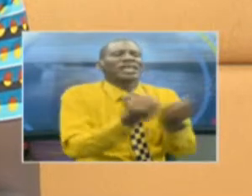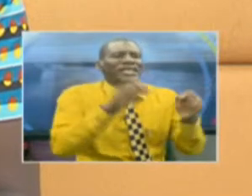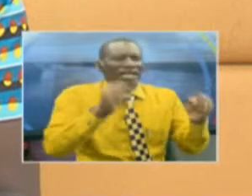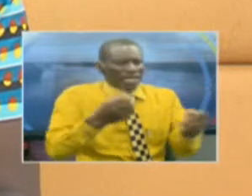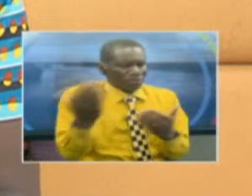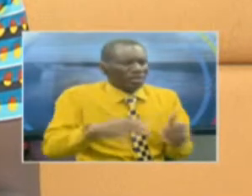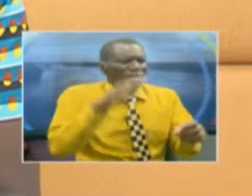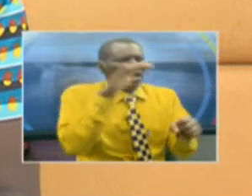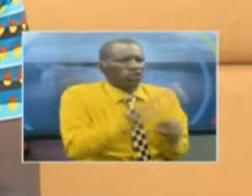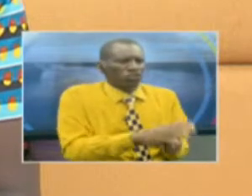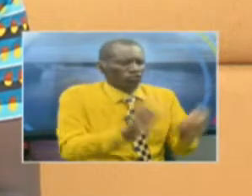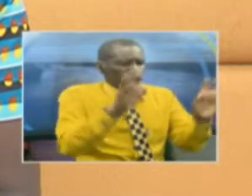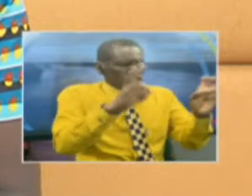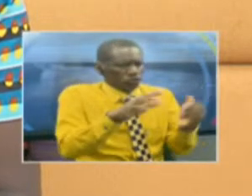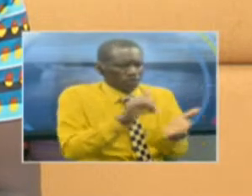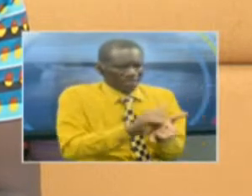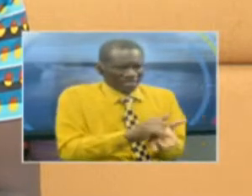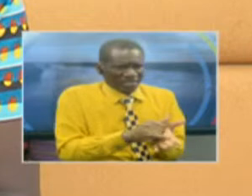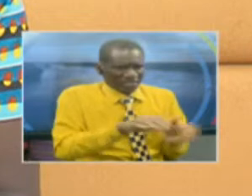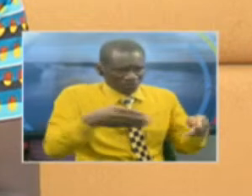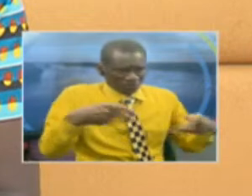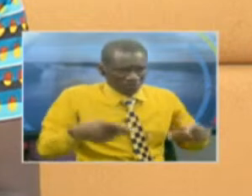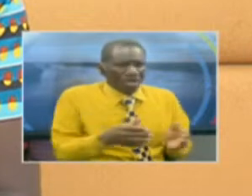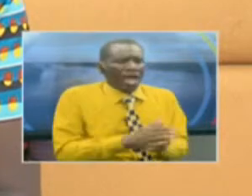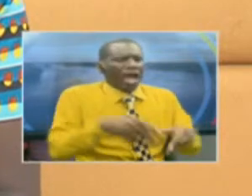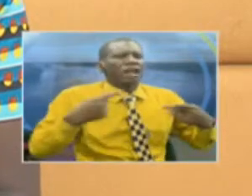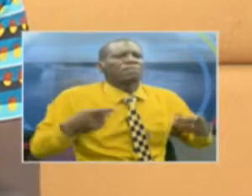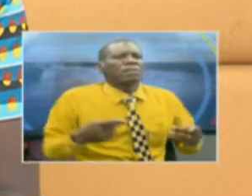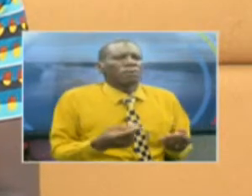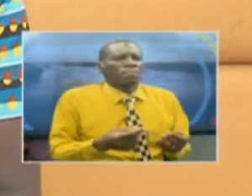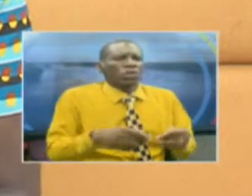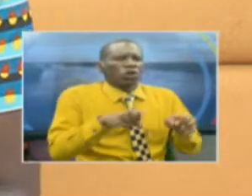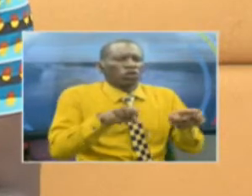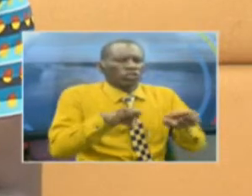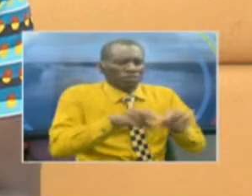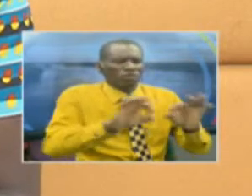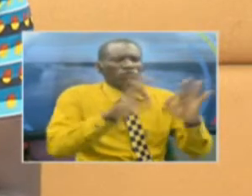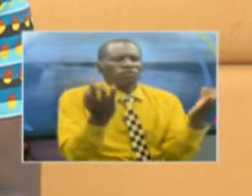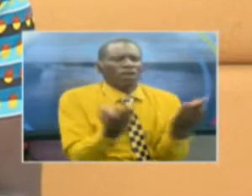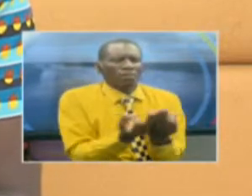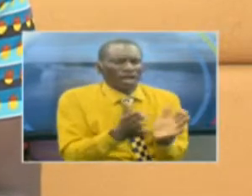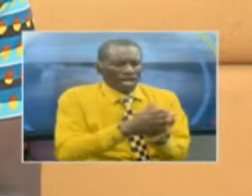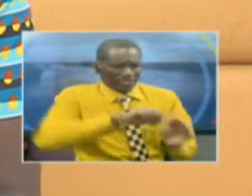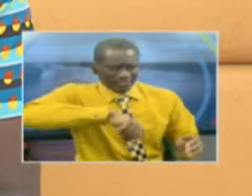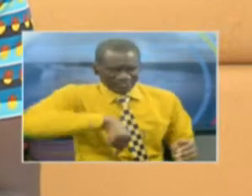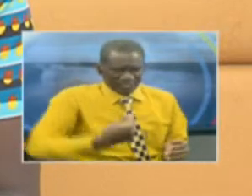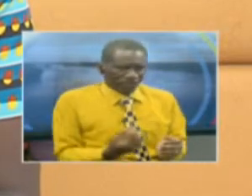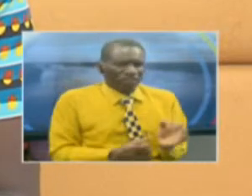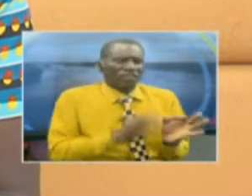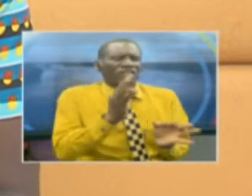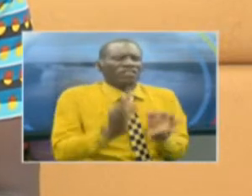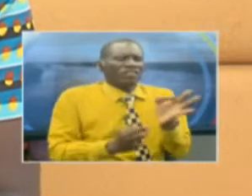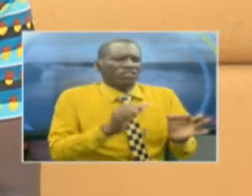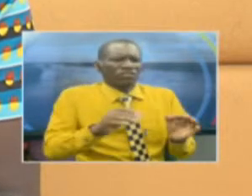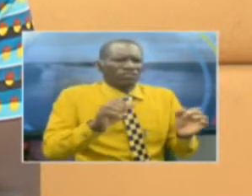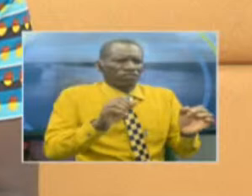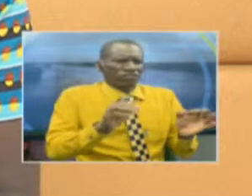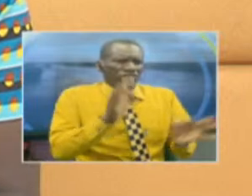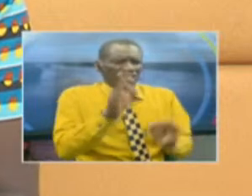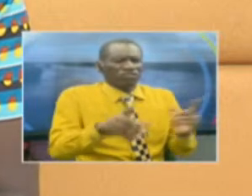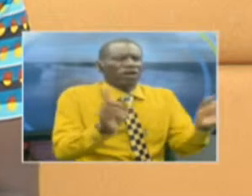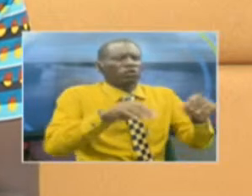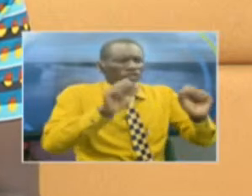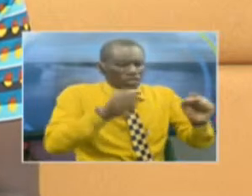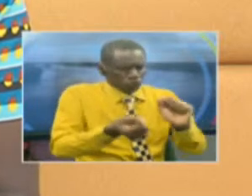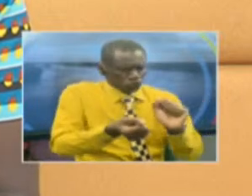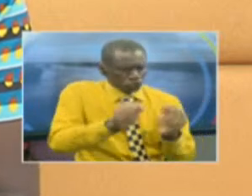of issues with that, and people around you, and even family, and even self. So if I cannot change the way